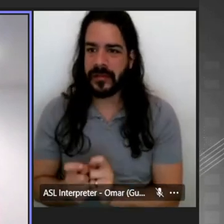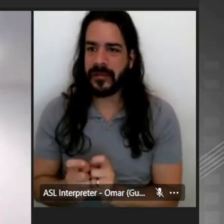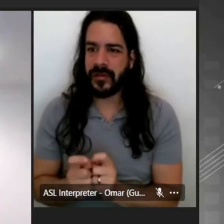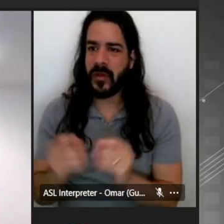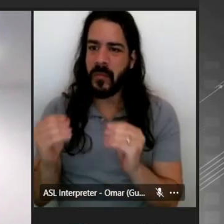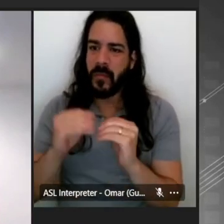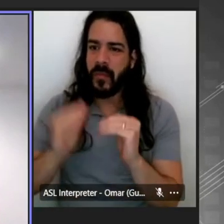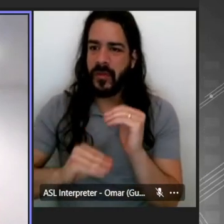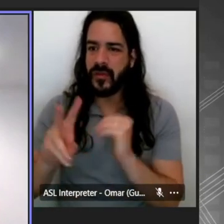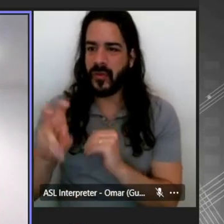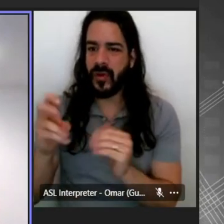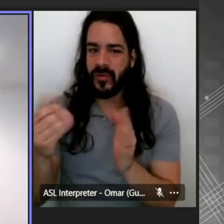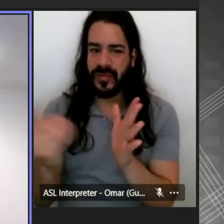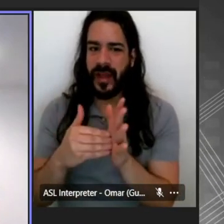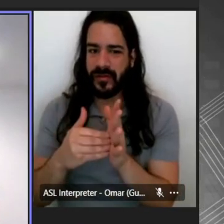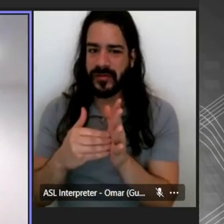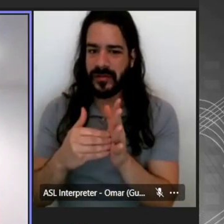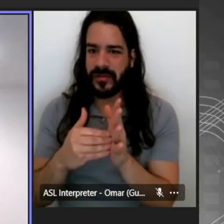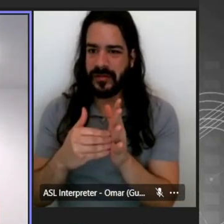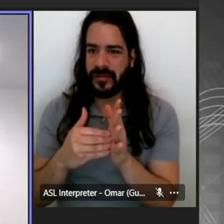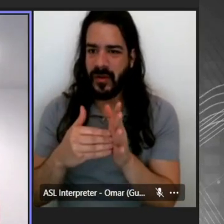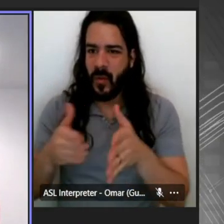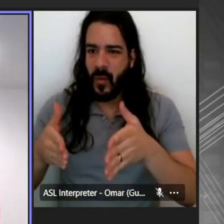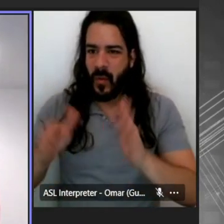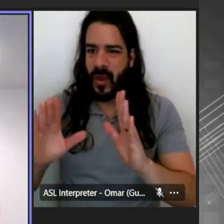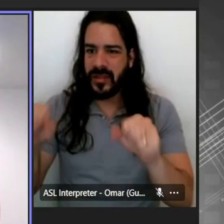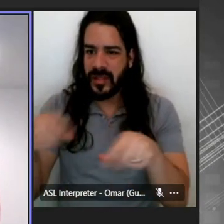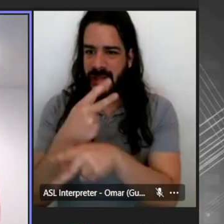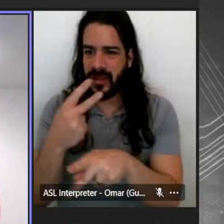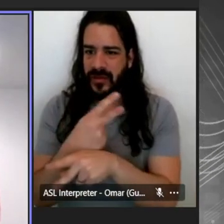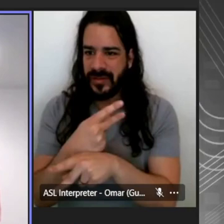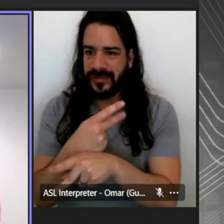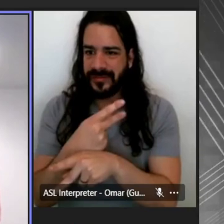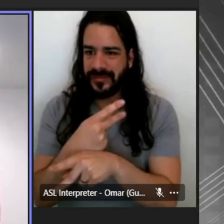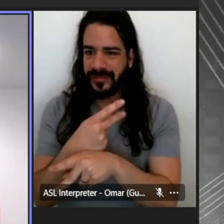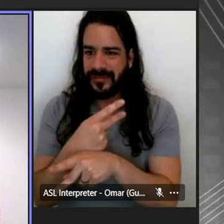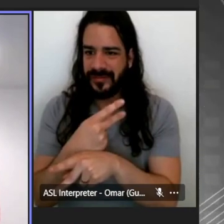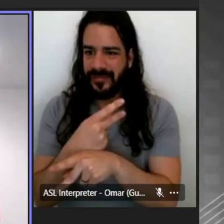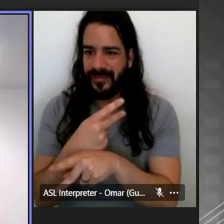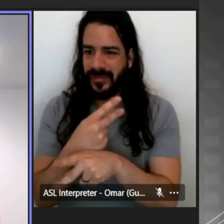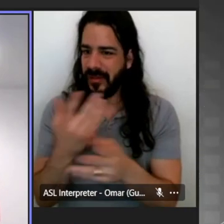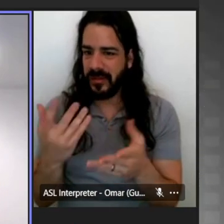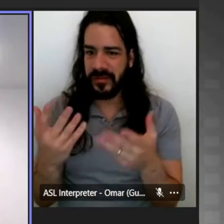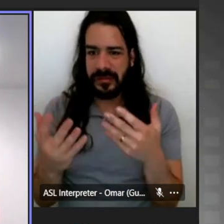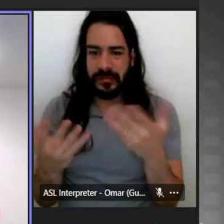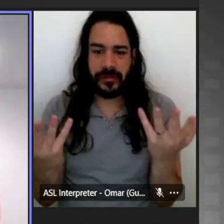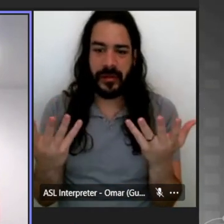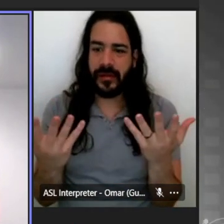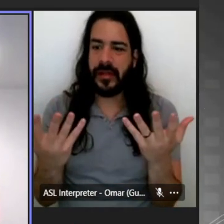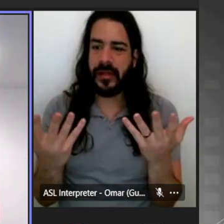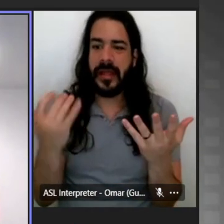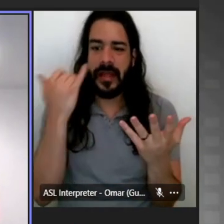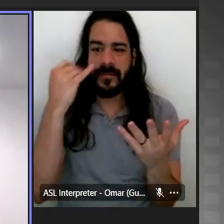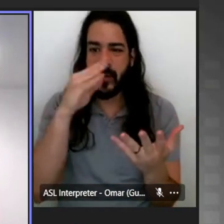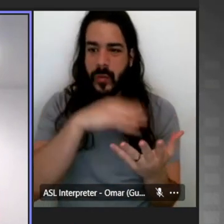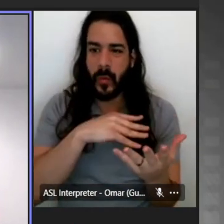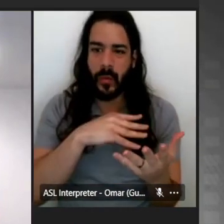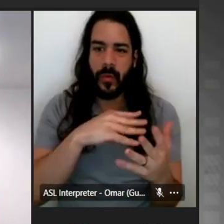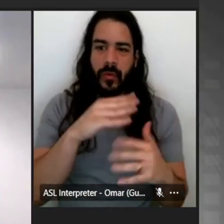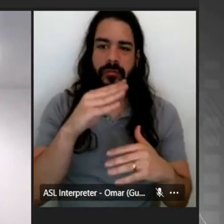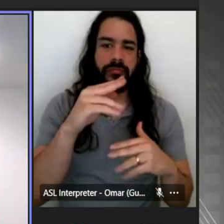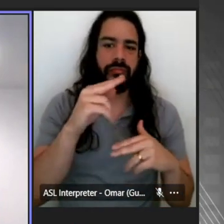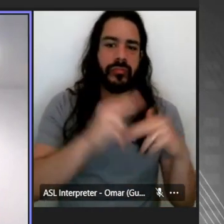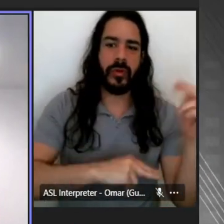over 200,000 iterations of the fares. Even when all of the construction is not going on, even when